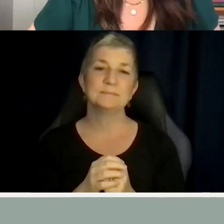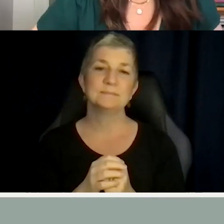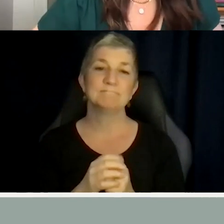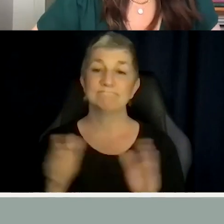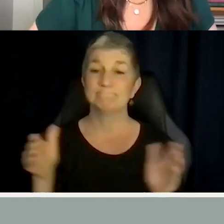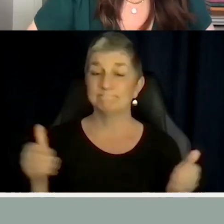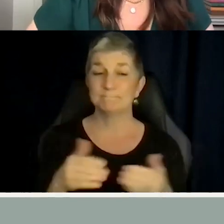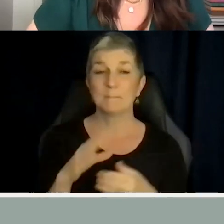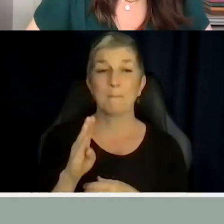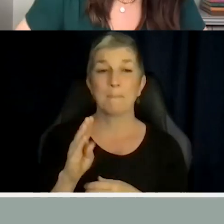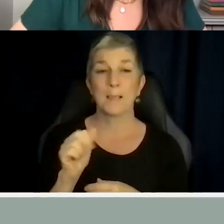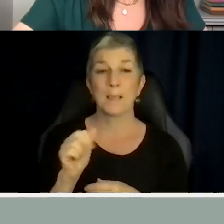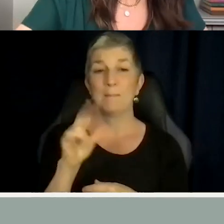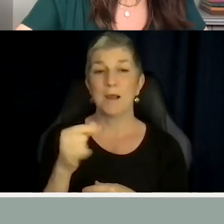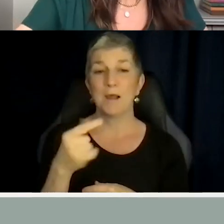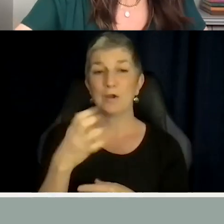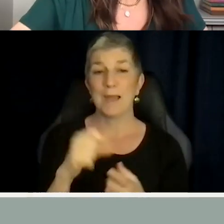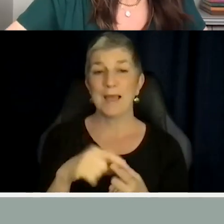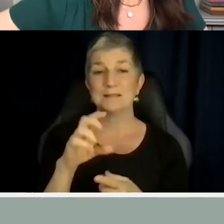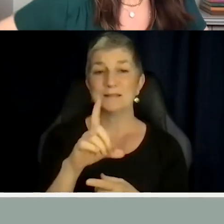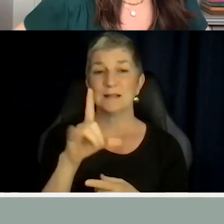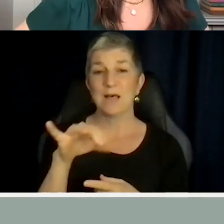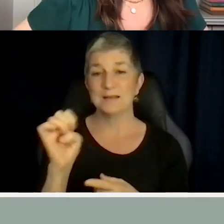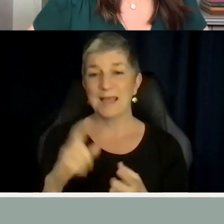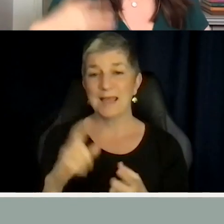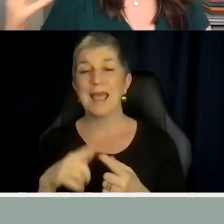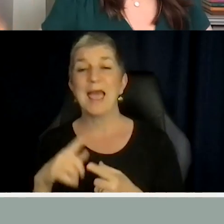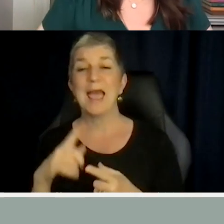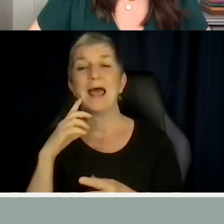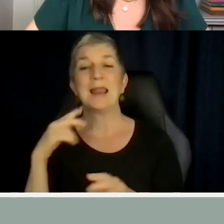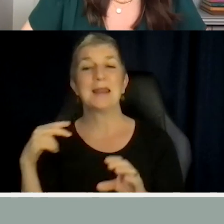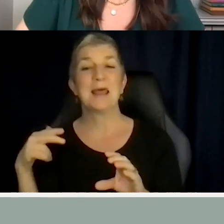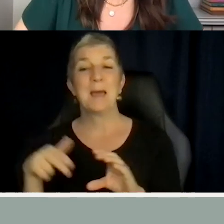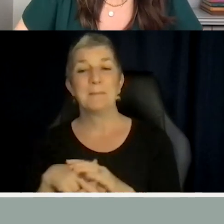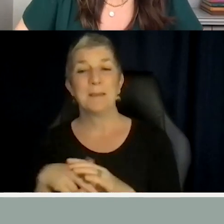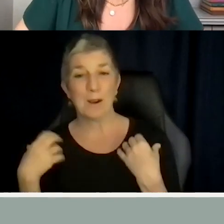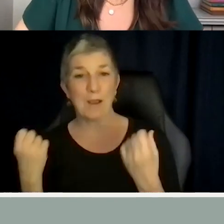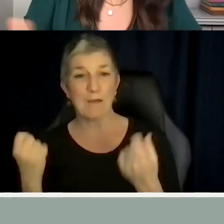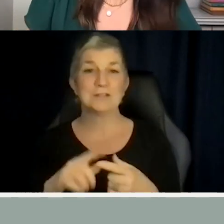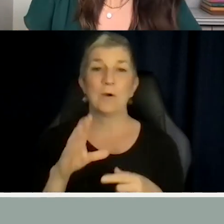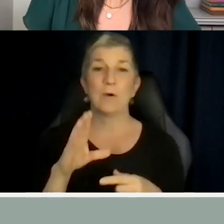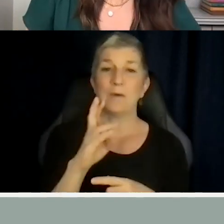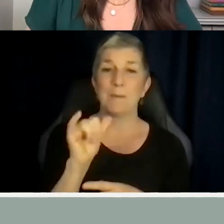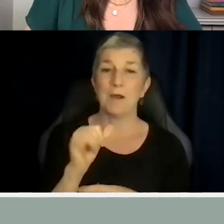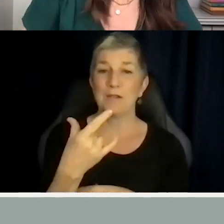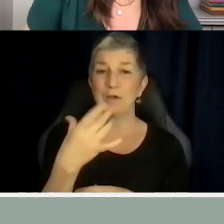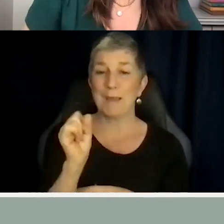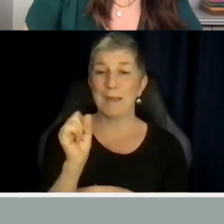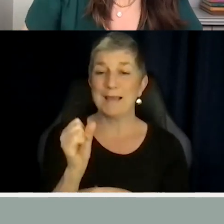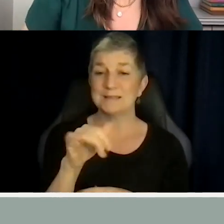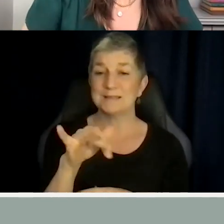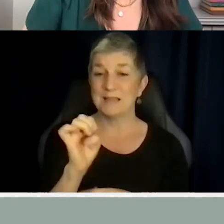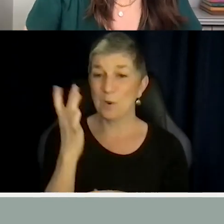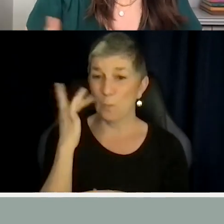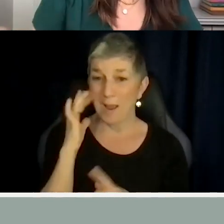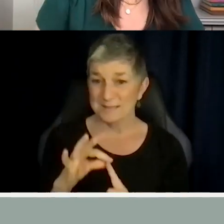guys a barley grass latte and a bedtime recovery latte. And we'll start with the barley grass latte. What makes this drink so